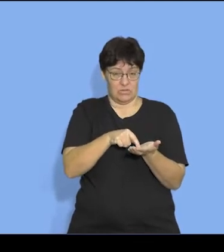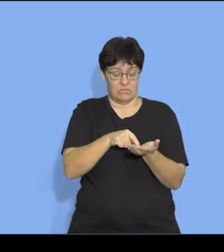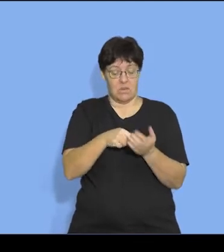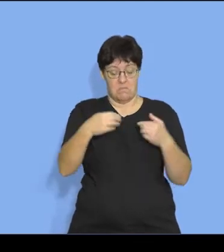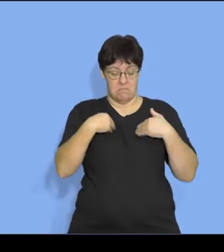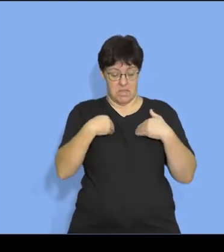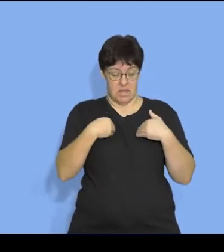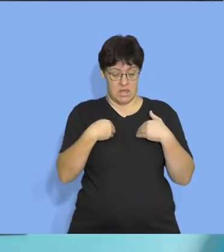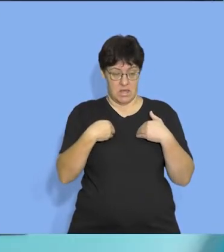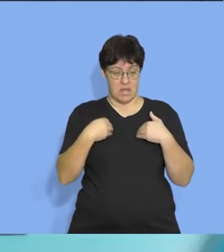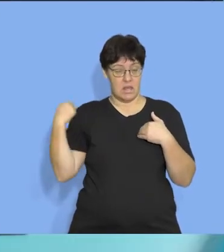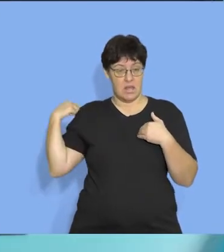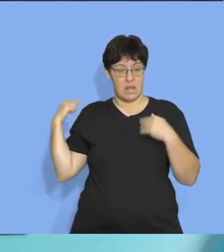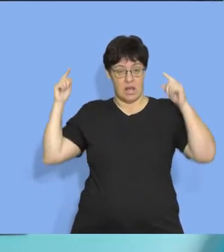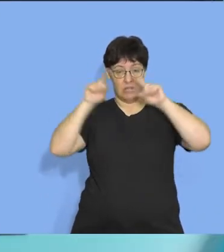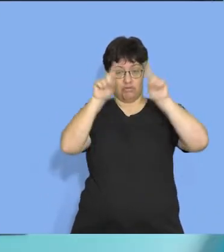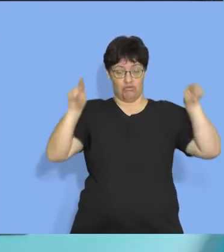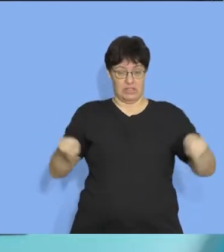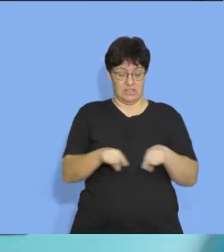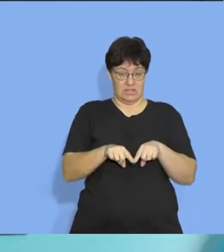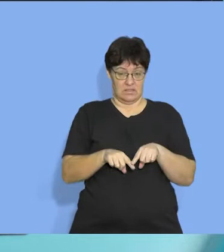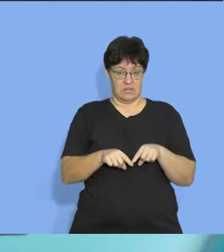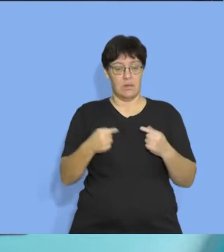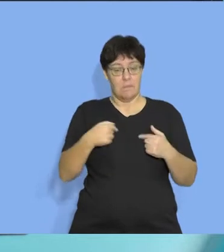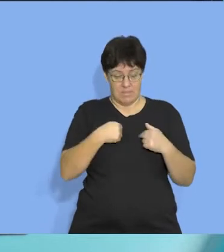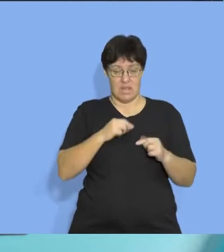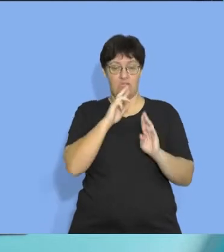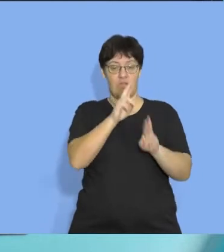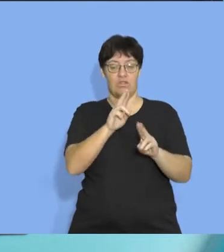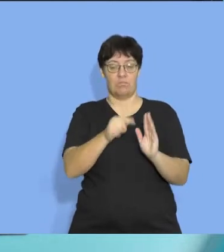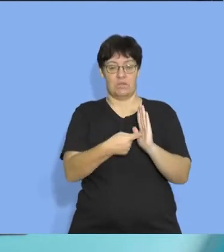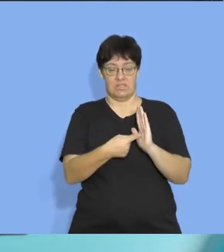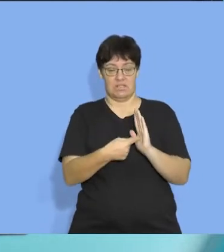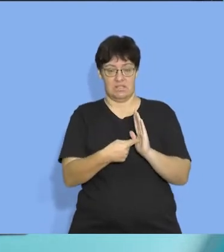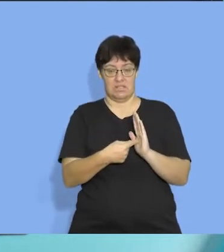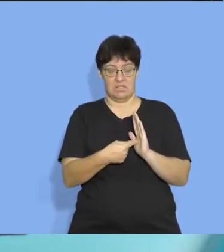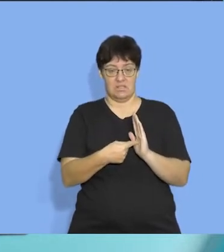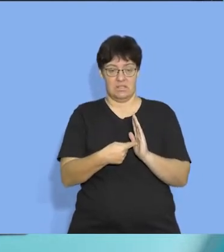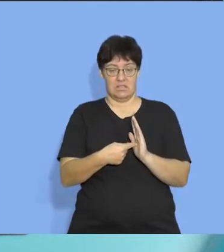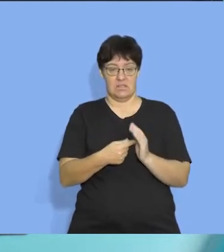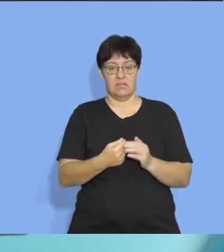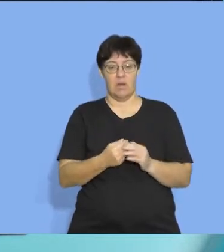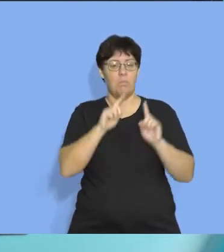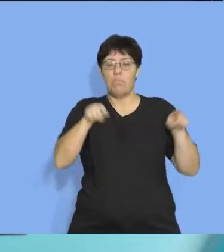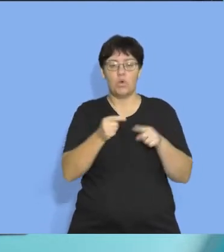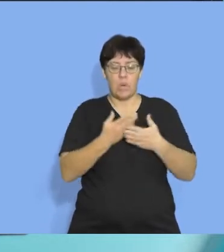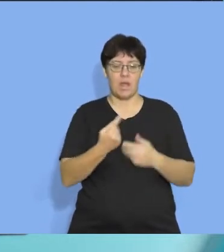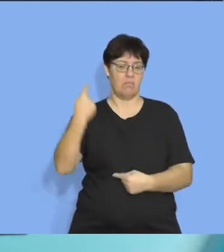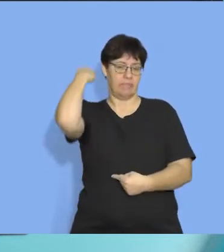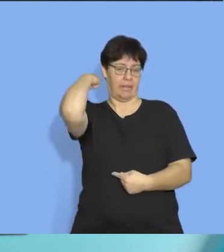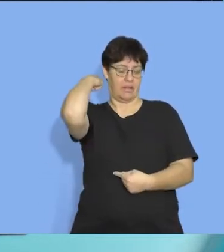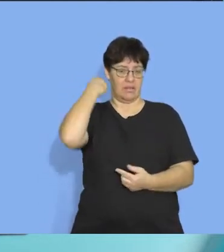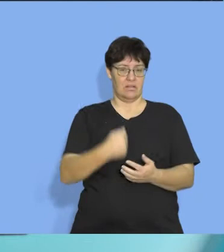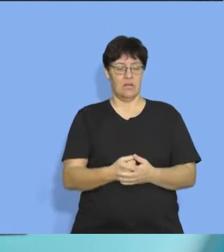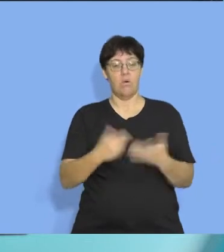to my screen behind me, I can be the reference point, okay? If I'm considering